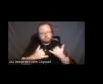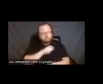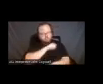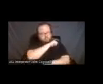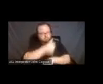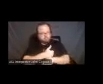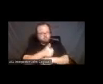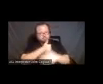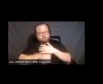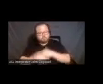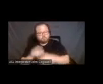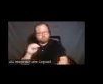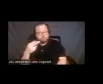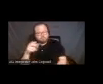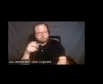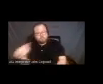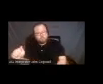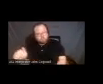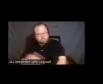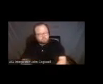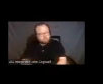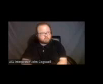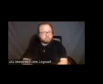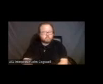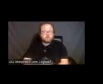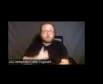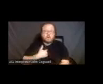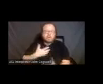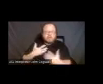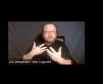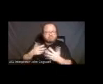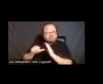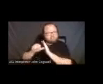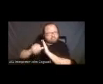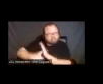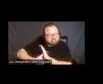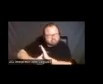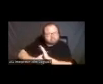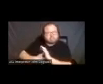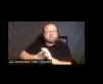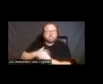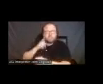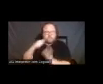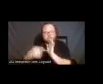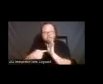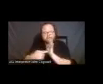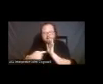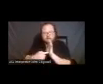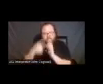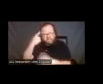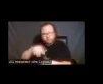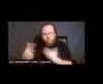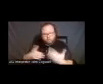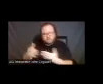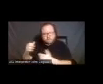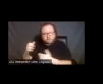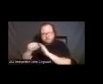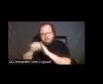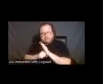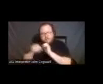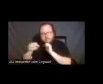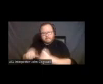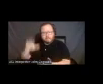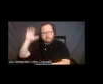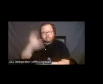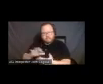authorized under MHSA. There is a heavy emphasis on billing for services so that the state can draw down